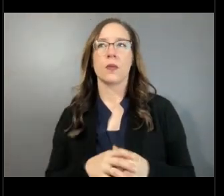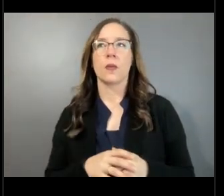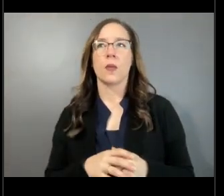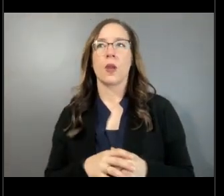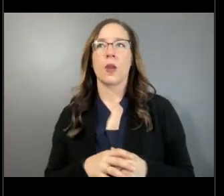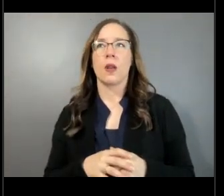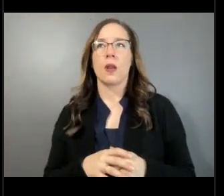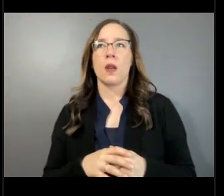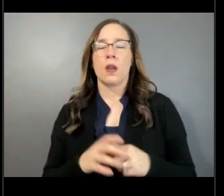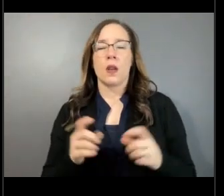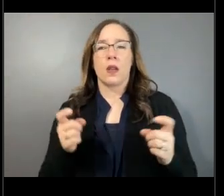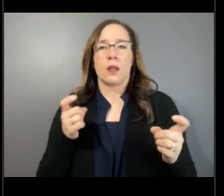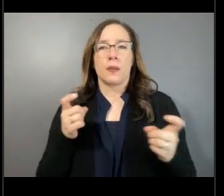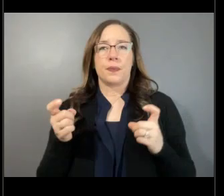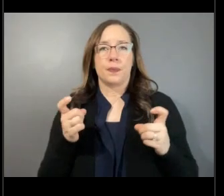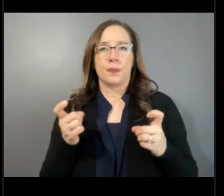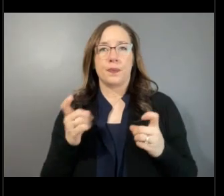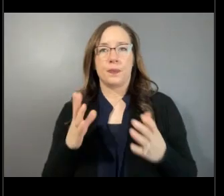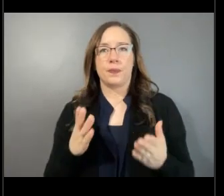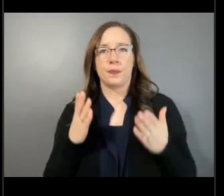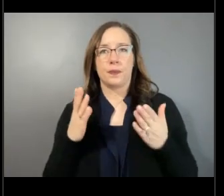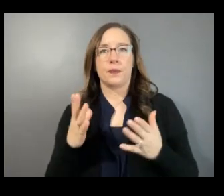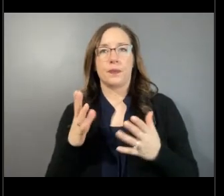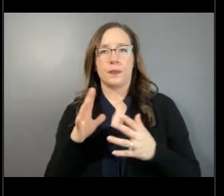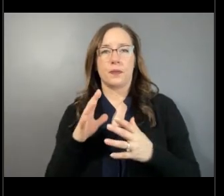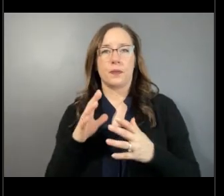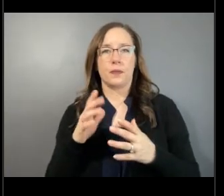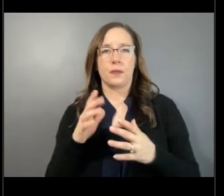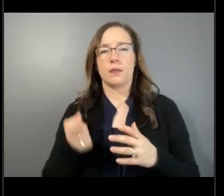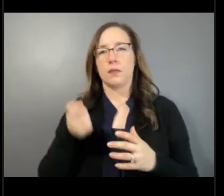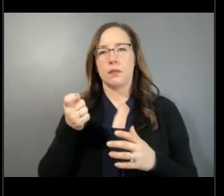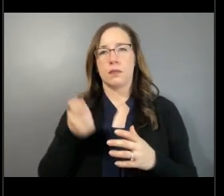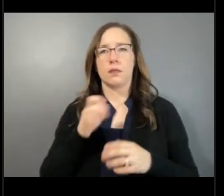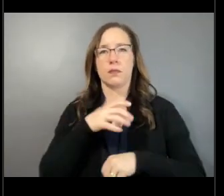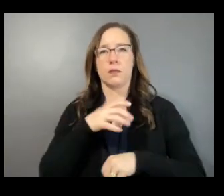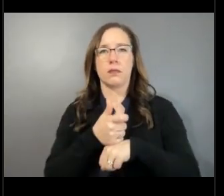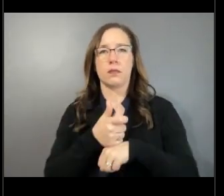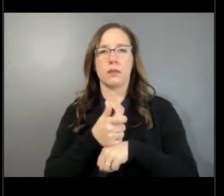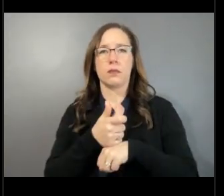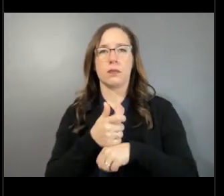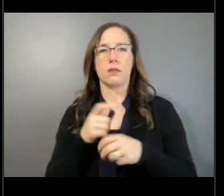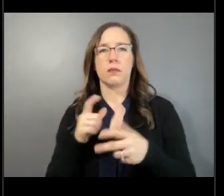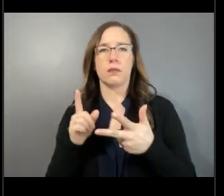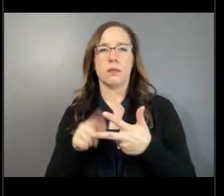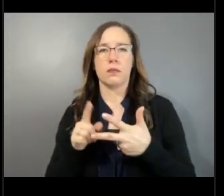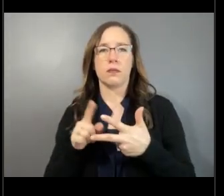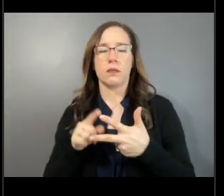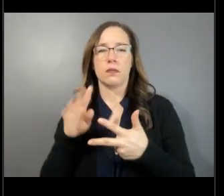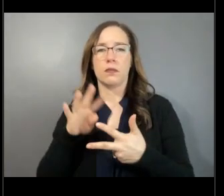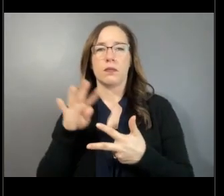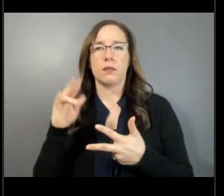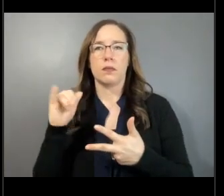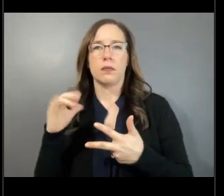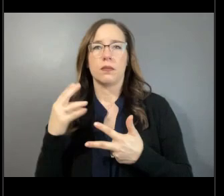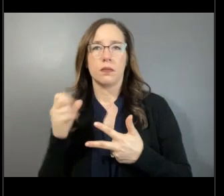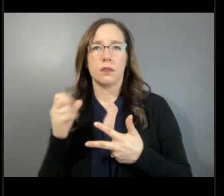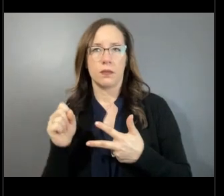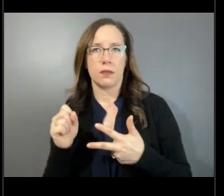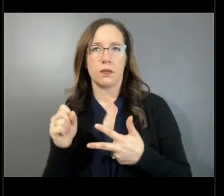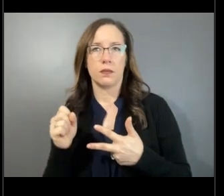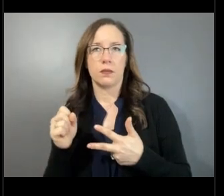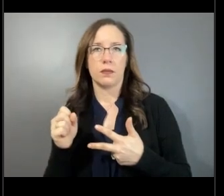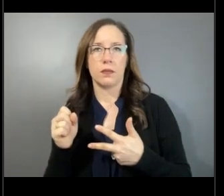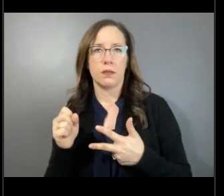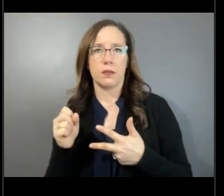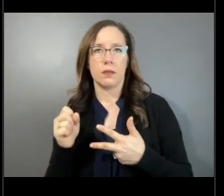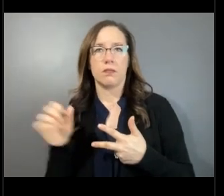Controls are recommended to be placed at, and the correct answer was the second option, 44 inches, which